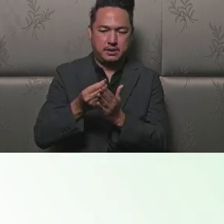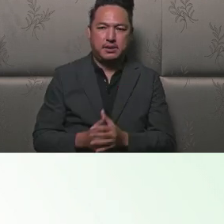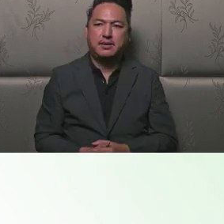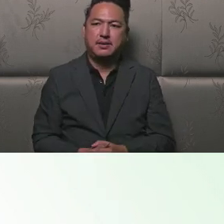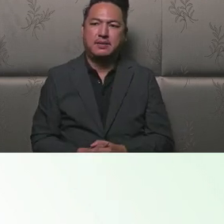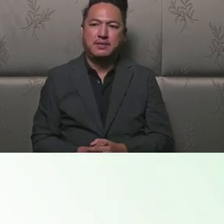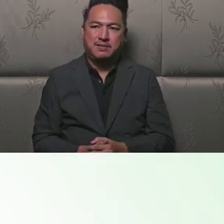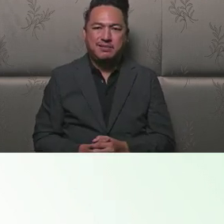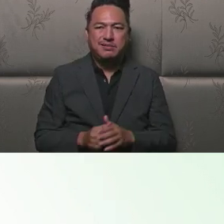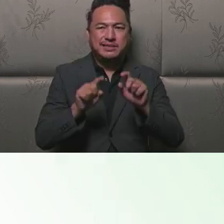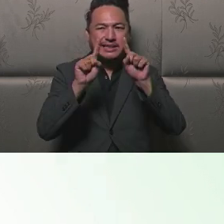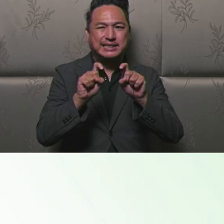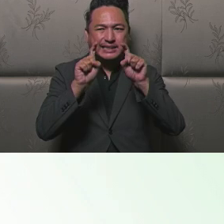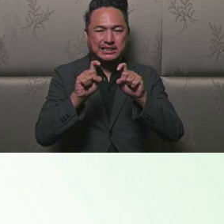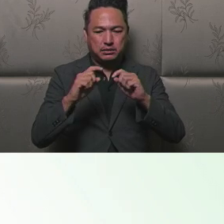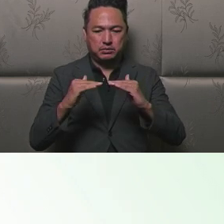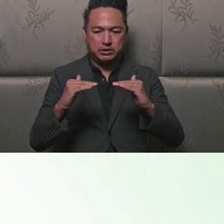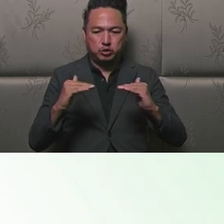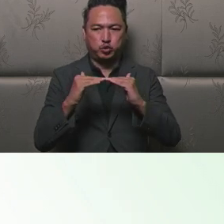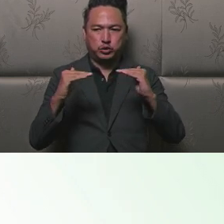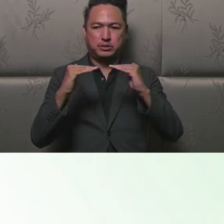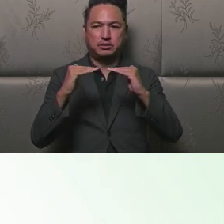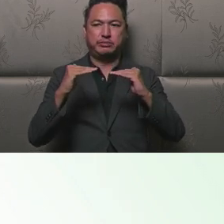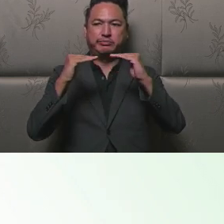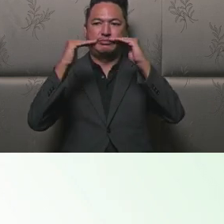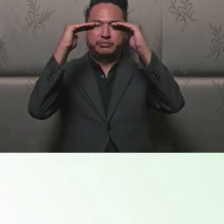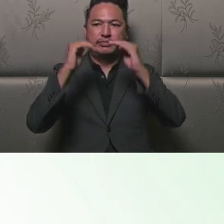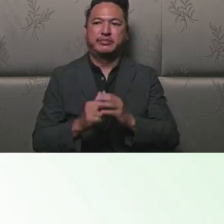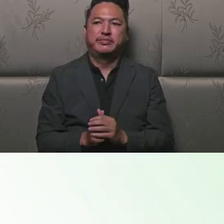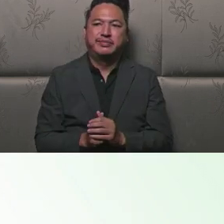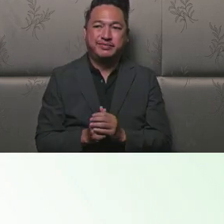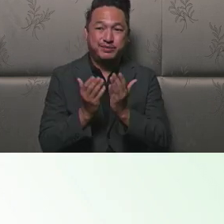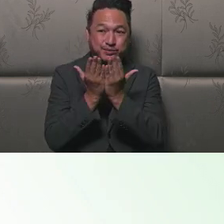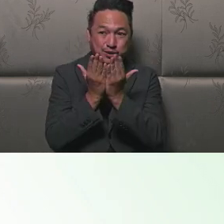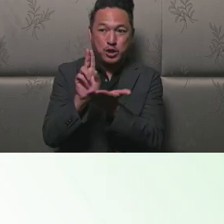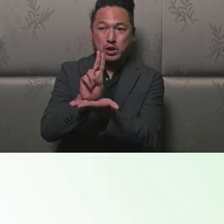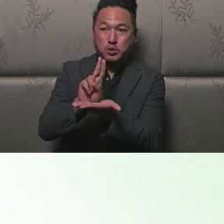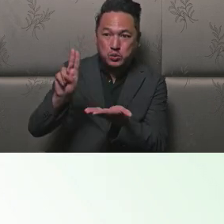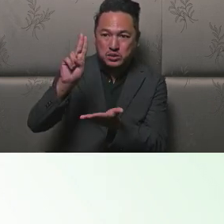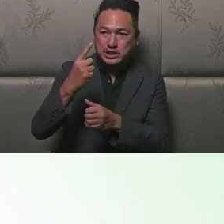university. University has 4 years. So for the 4 years, 4 exams, it's